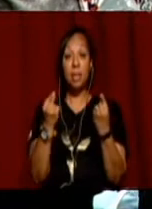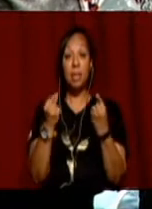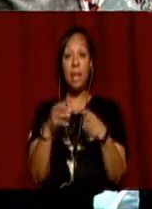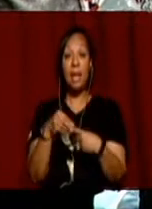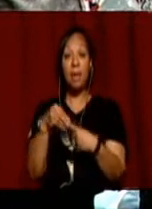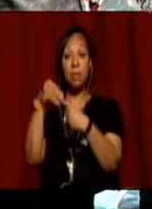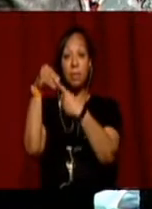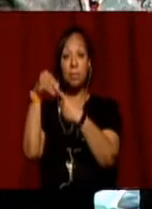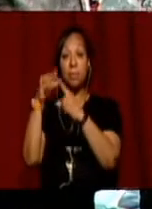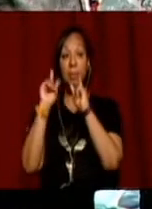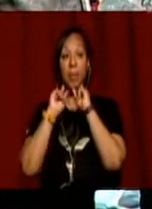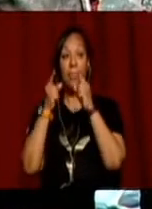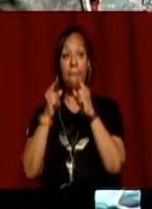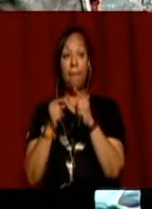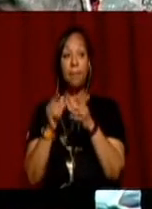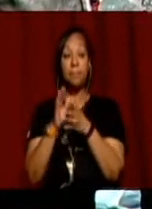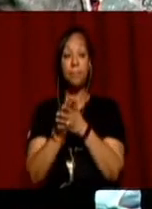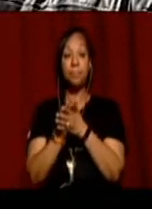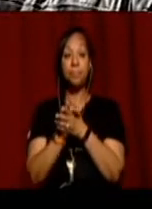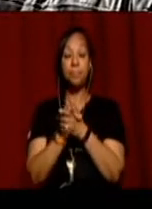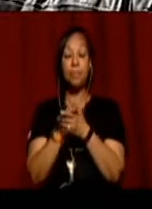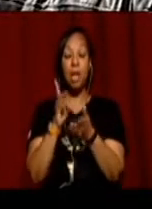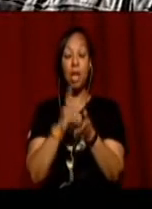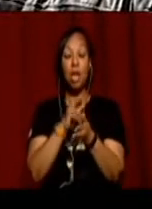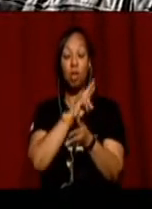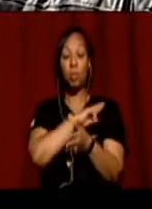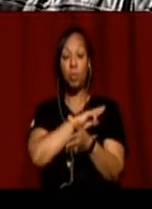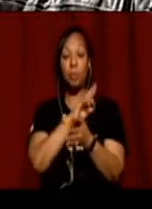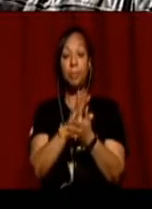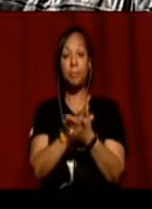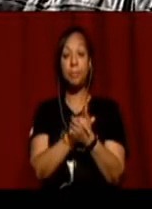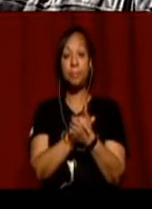how it's responding to this pandemic. Dr. Rubin?